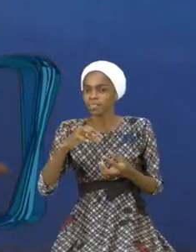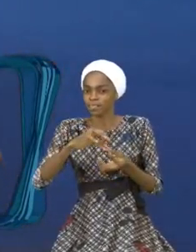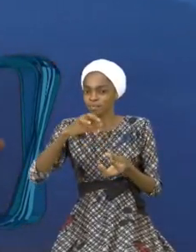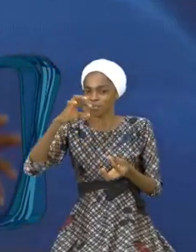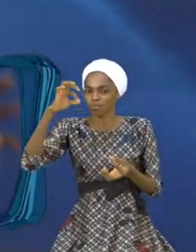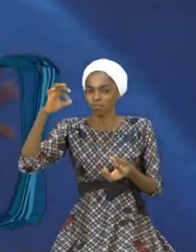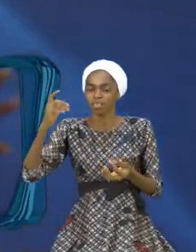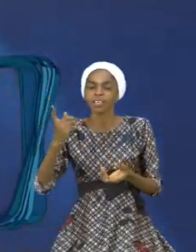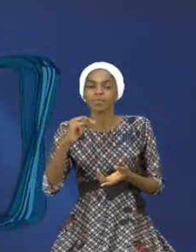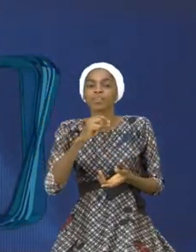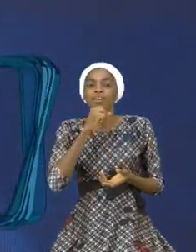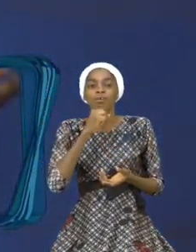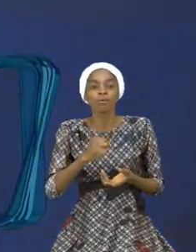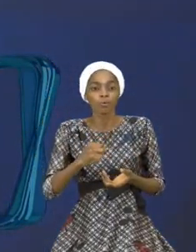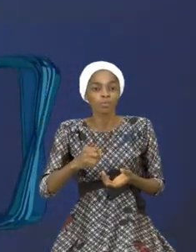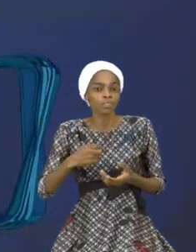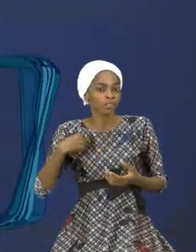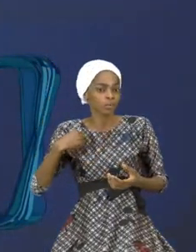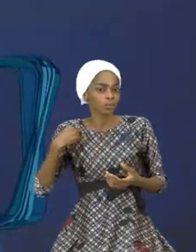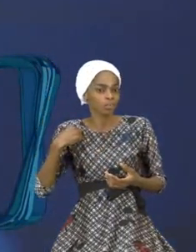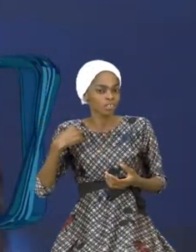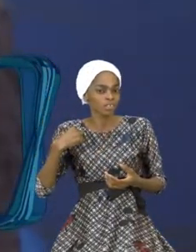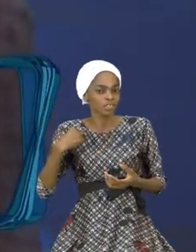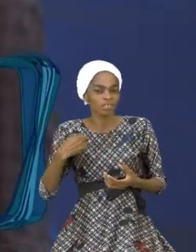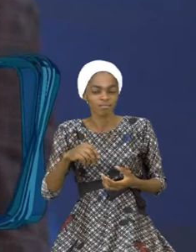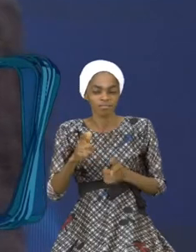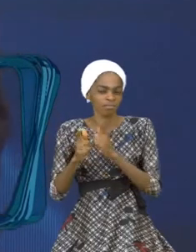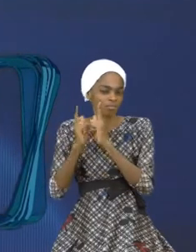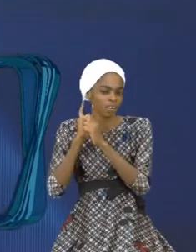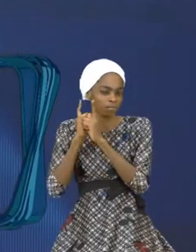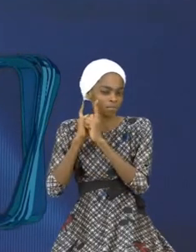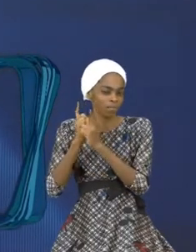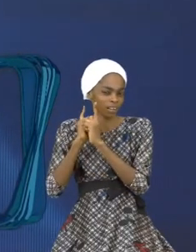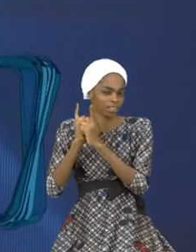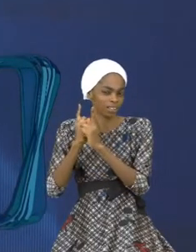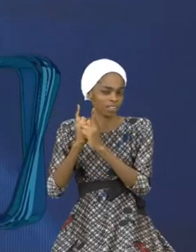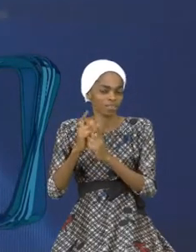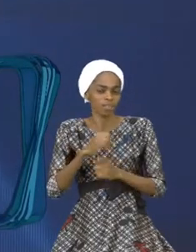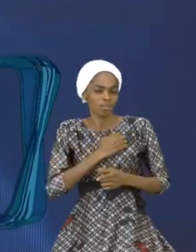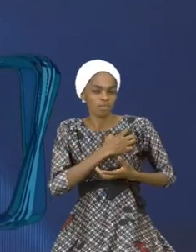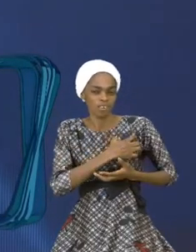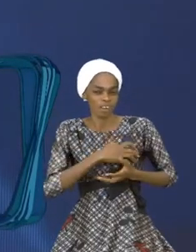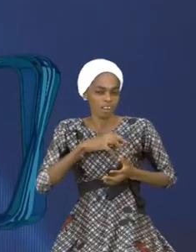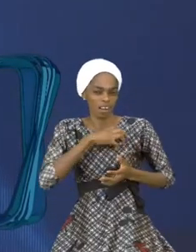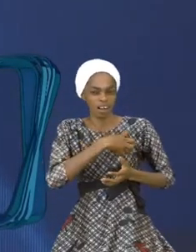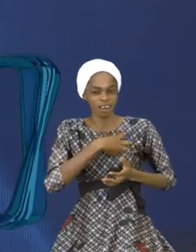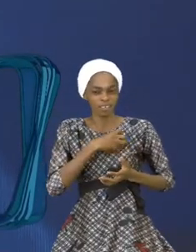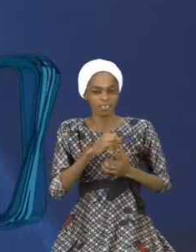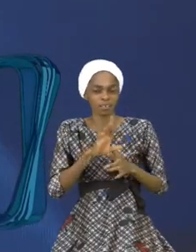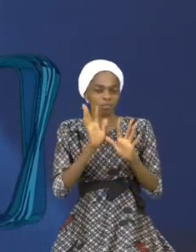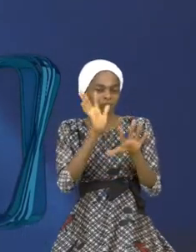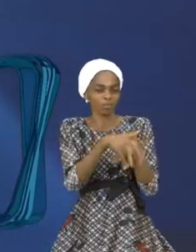old close garments of malice of guile of hypocrisy